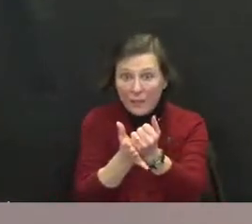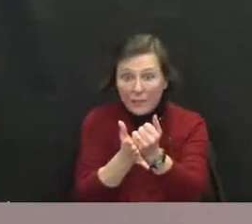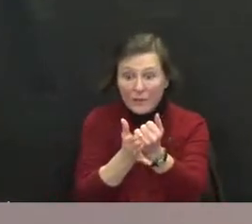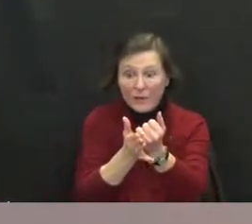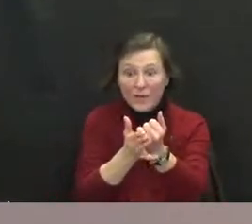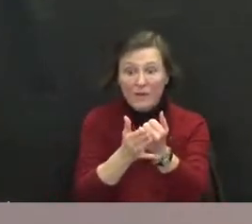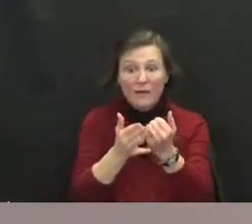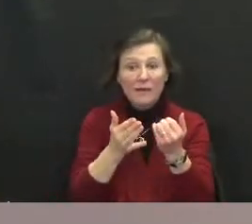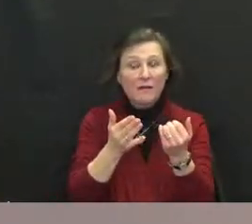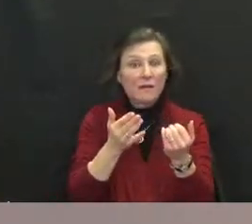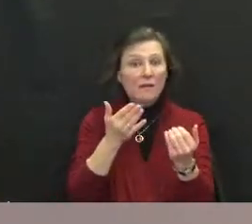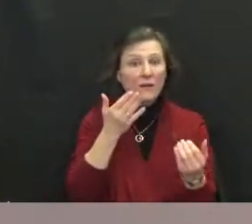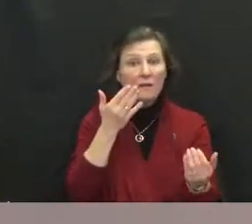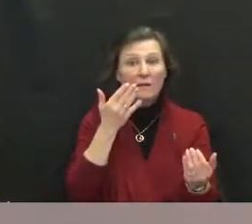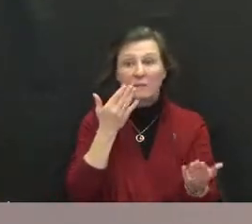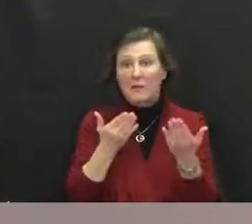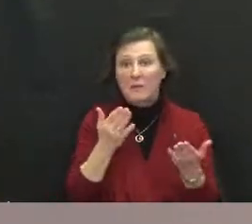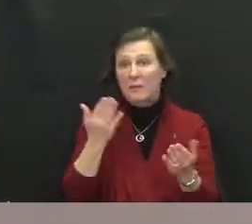otherwise have occurred.